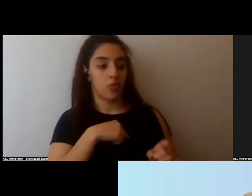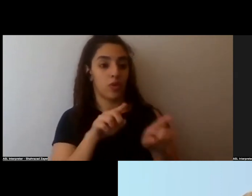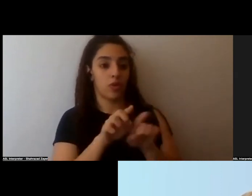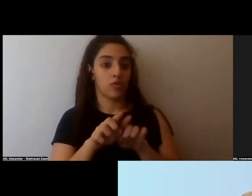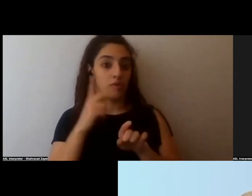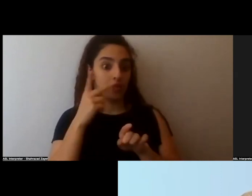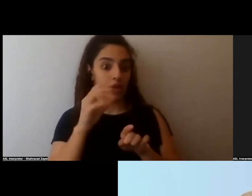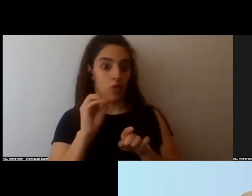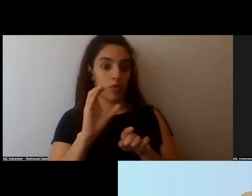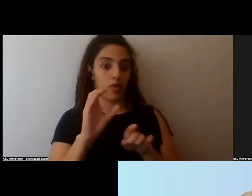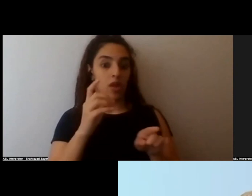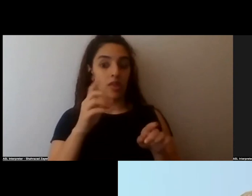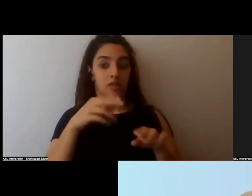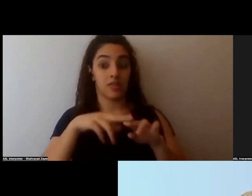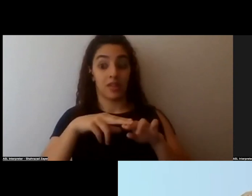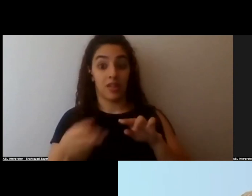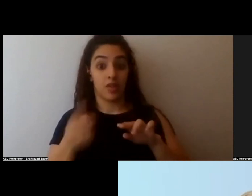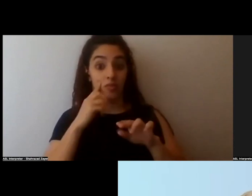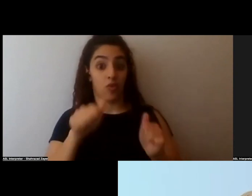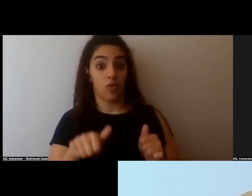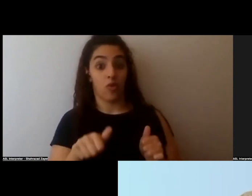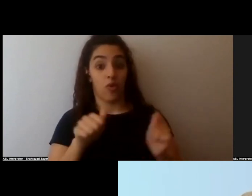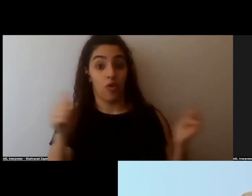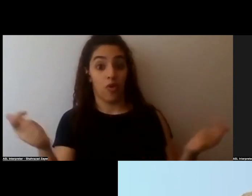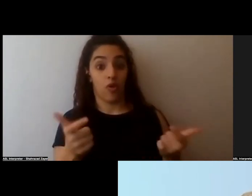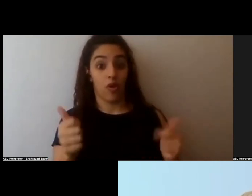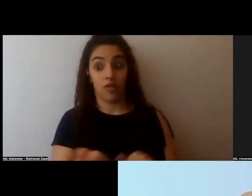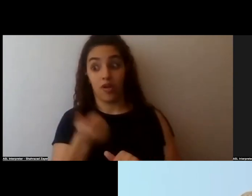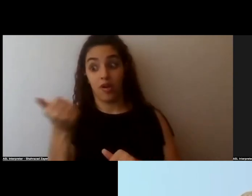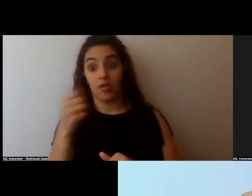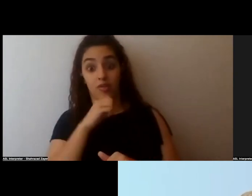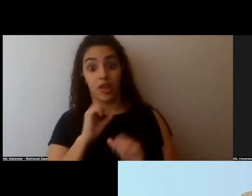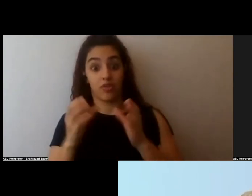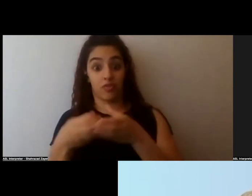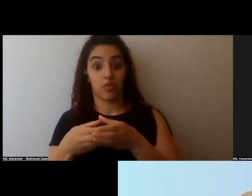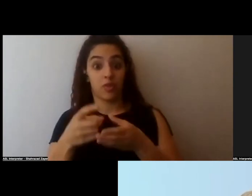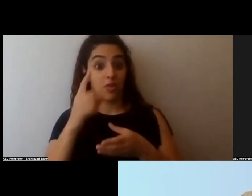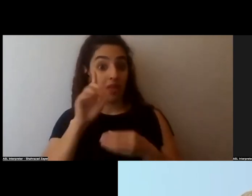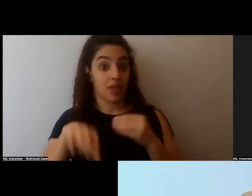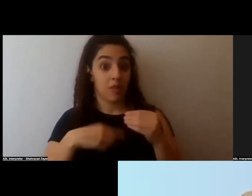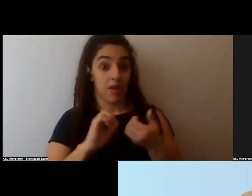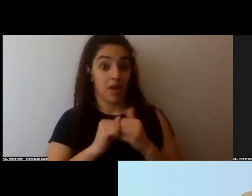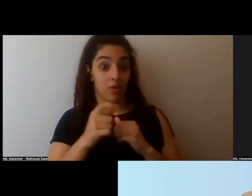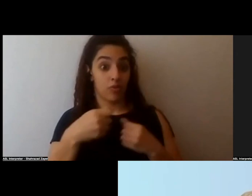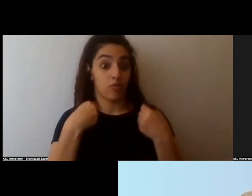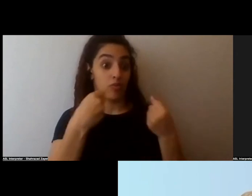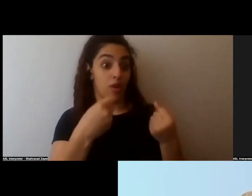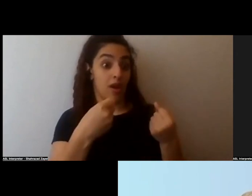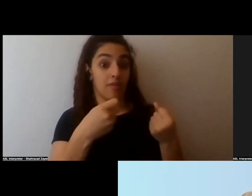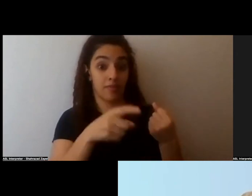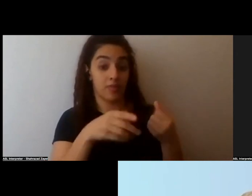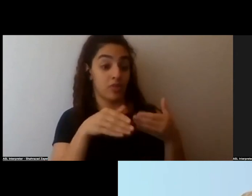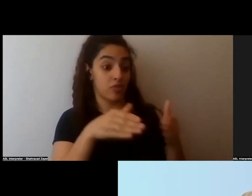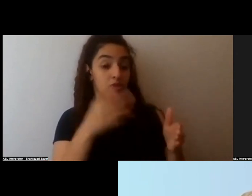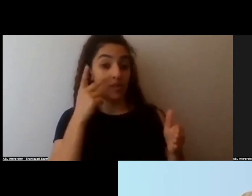in every other age group. So when you think about the fact that you drive down the street and you see all of these wanted